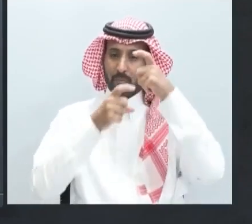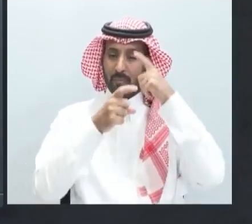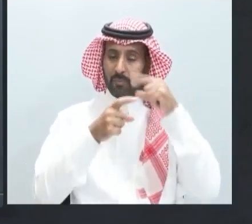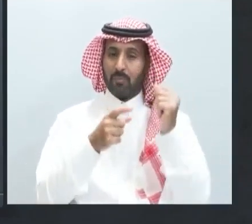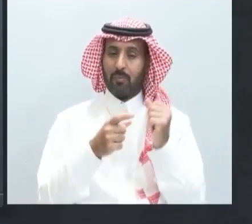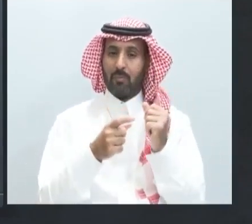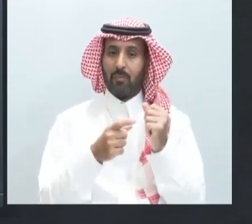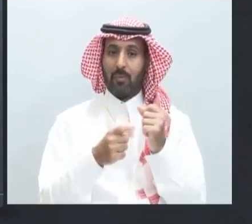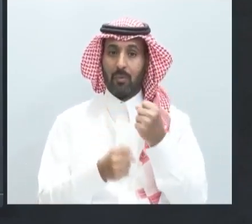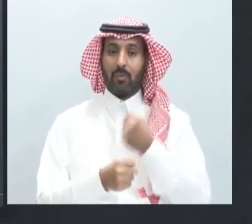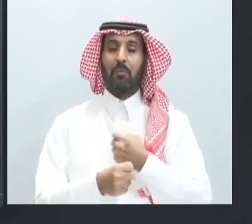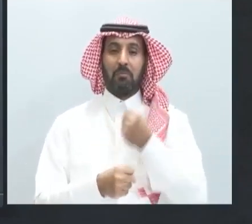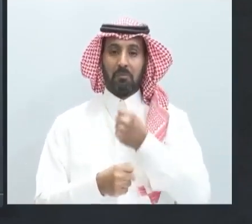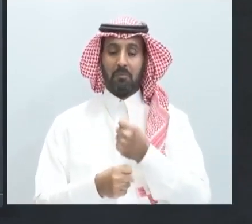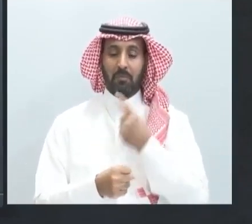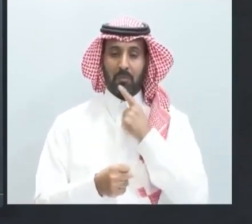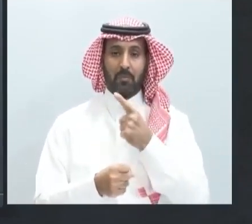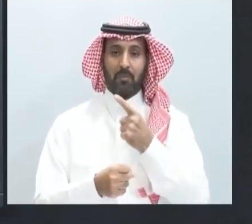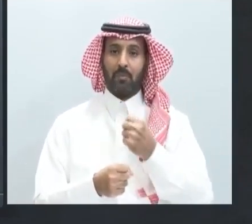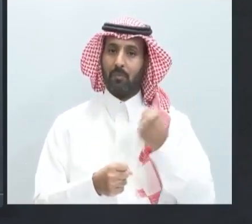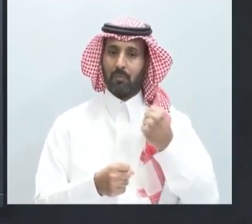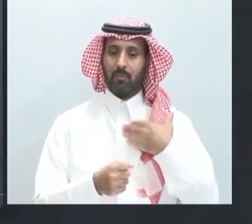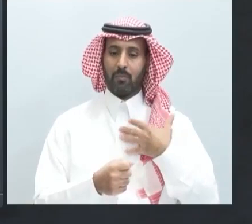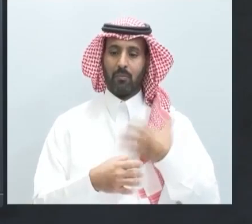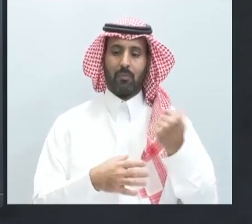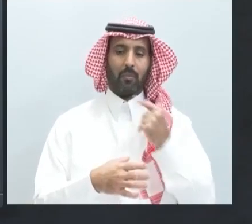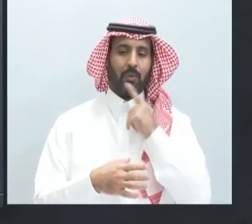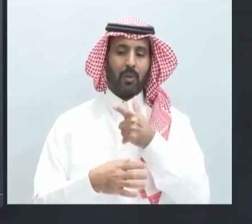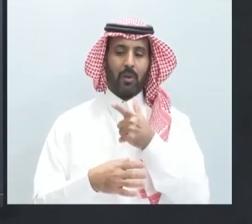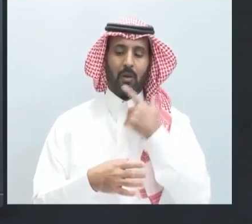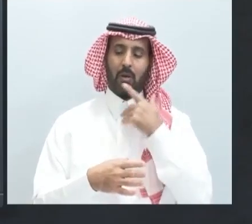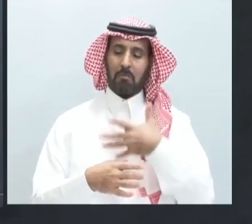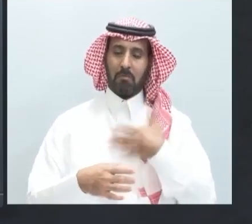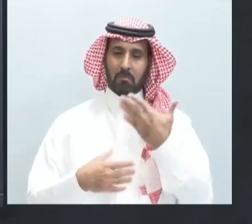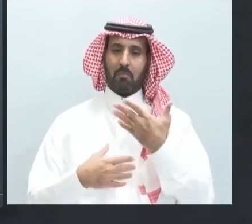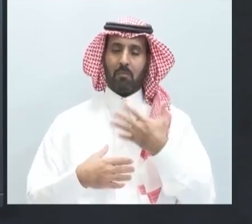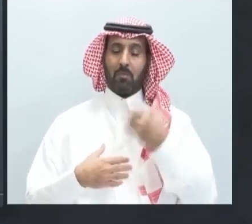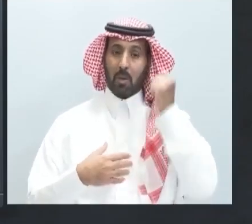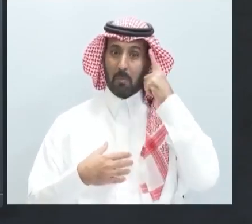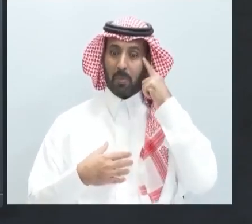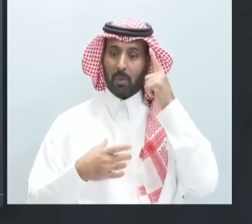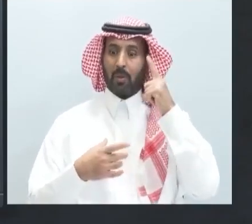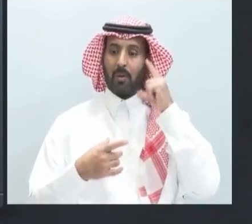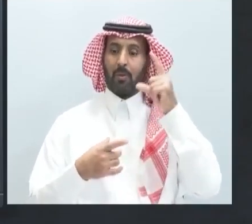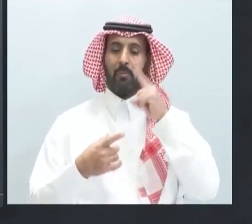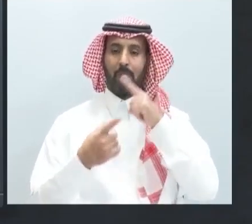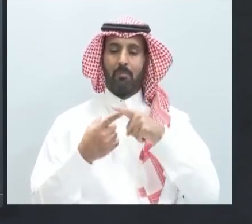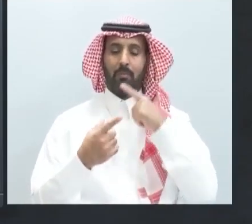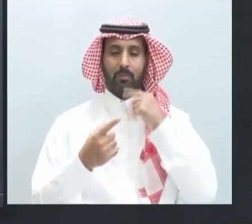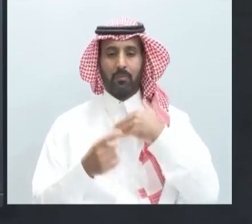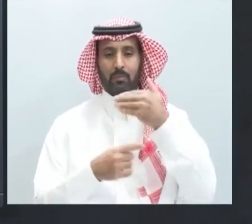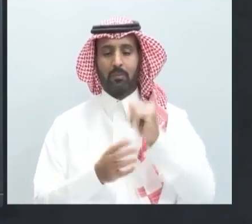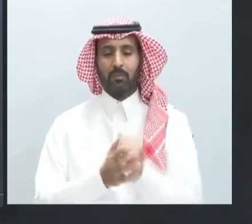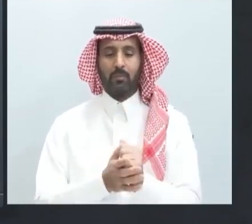so what do you think that he might be saying for example he maybe he's saying I'm so clever because he maybe he's proud of